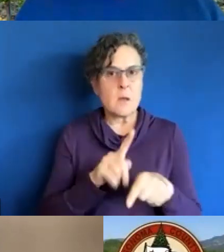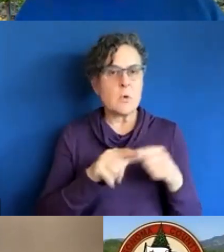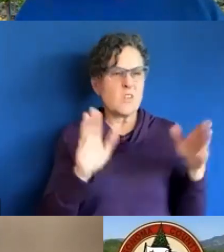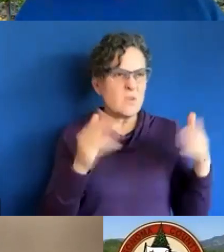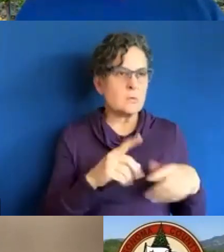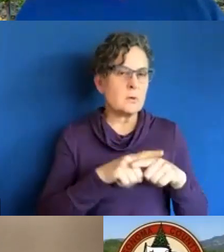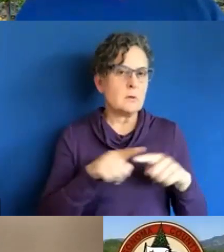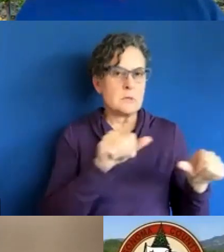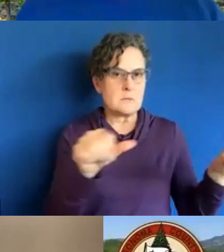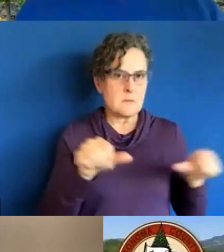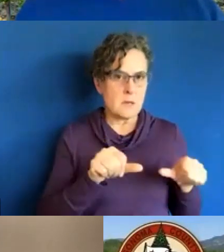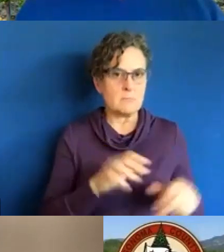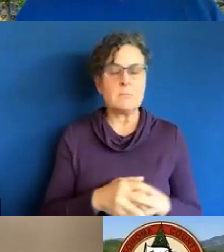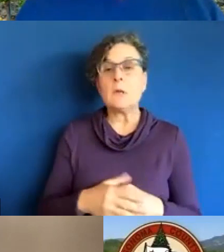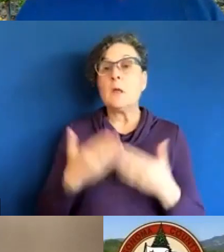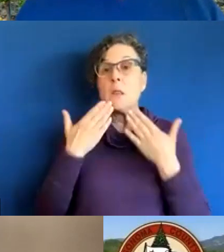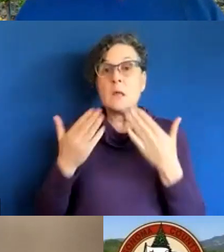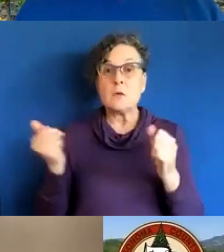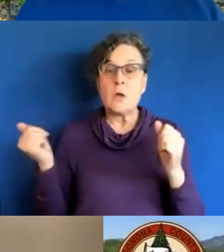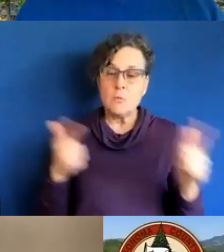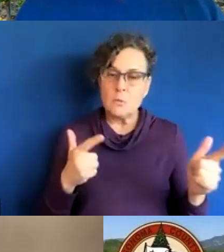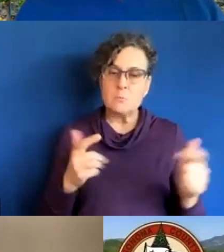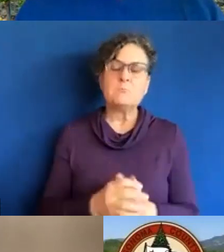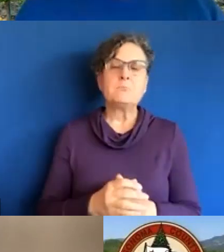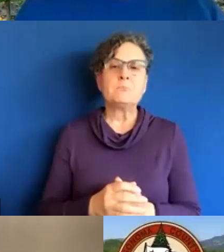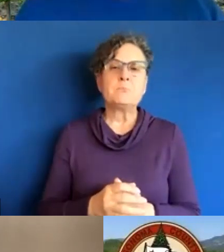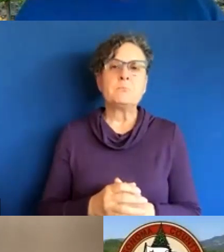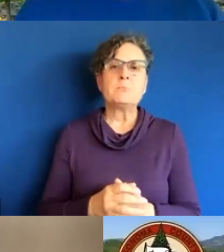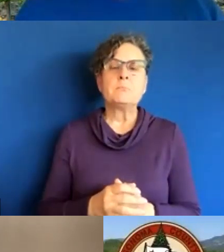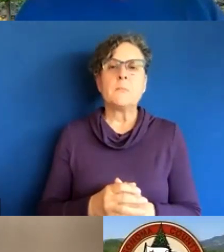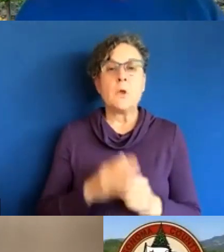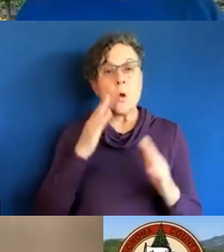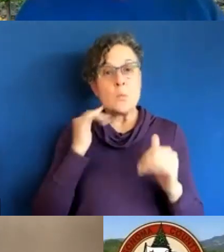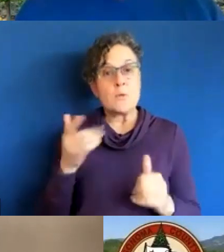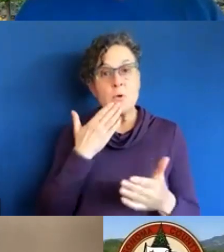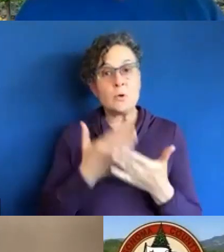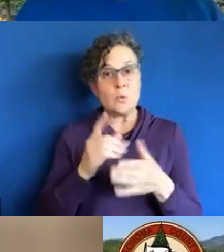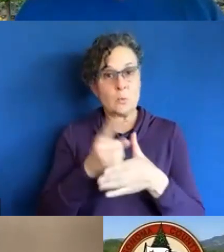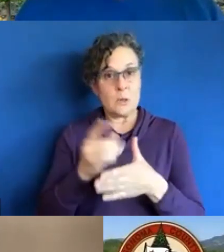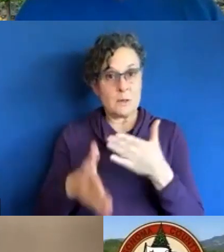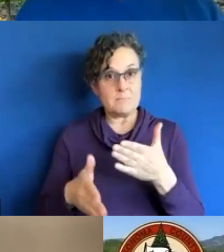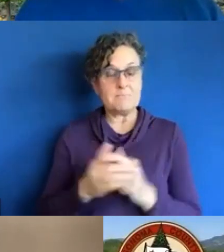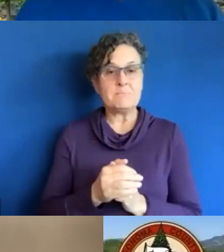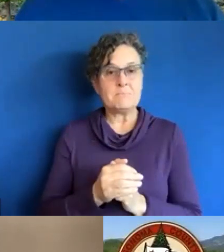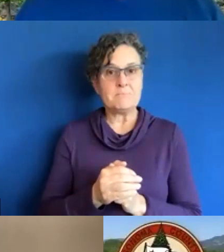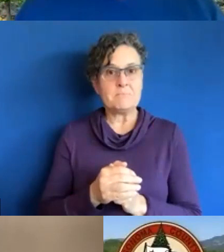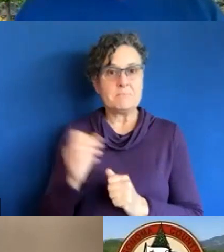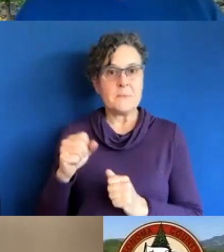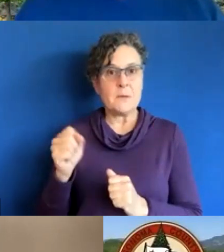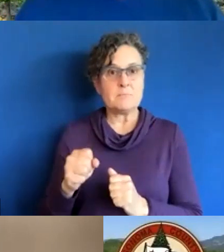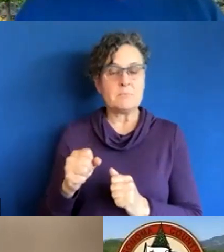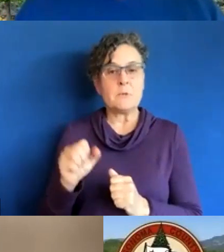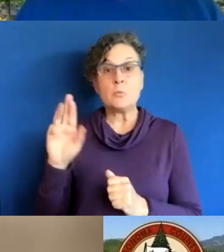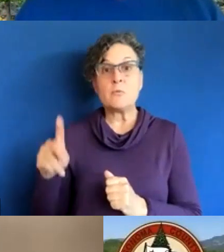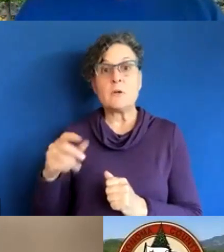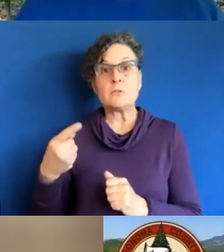different site. So thanks, everyone. Hope you all have a good weekend. And yeah, Supervisor Gordon.